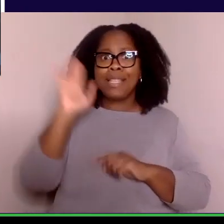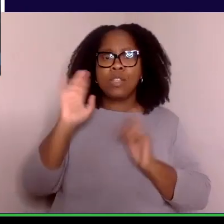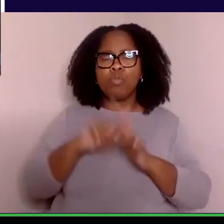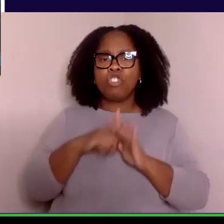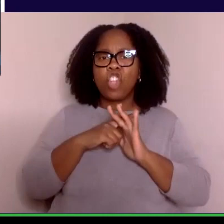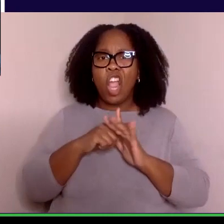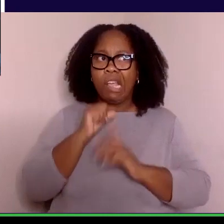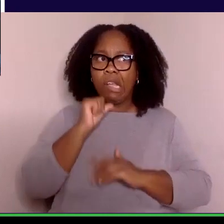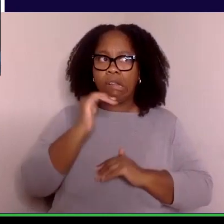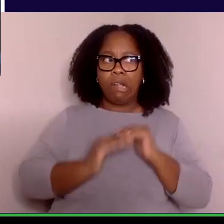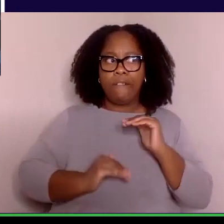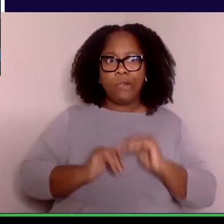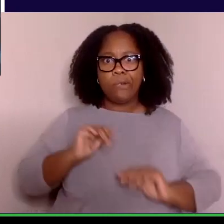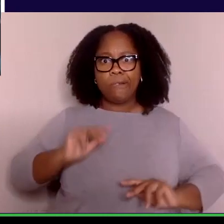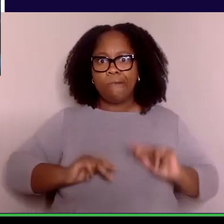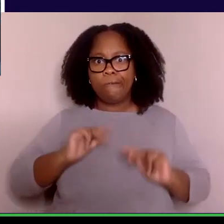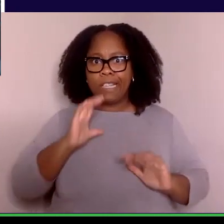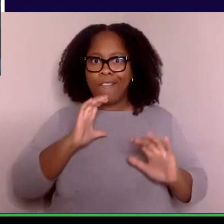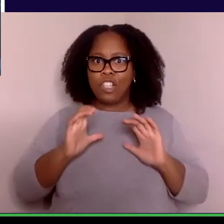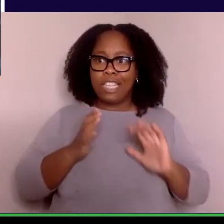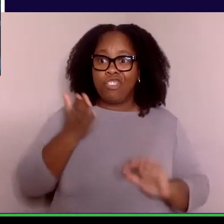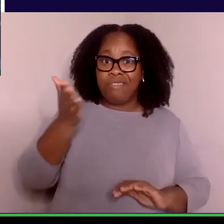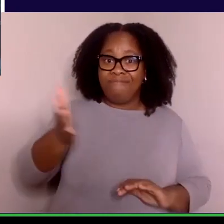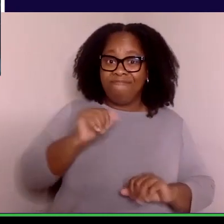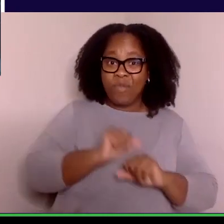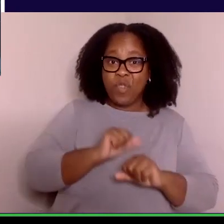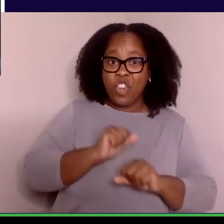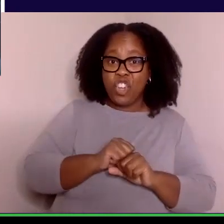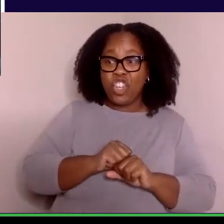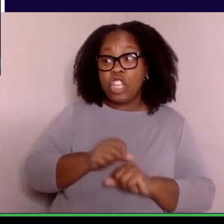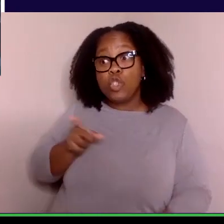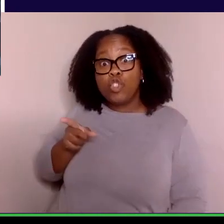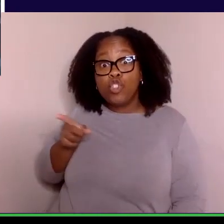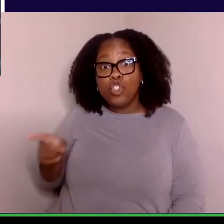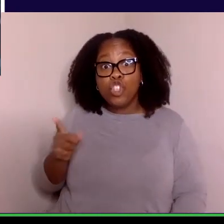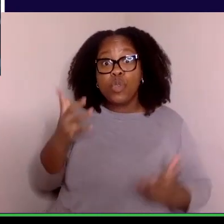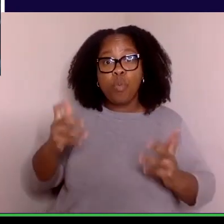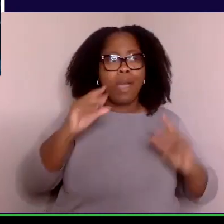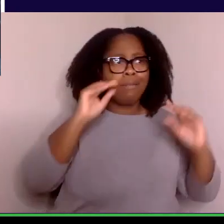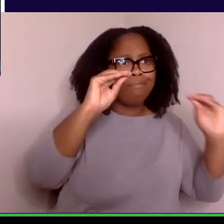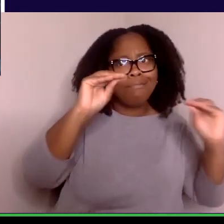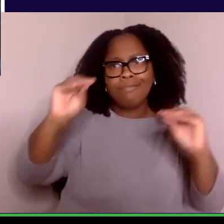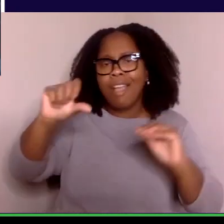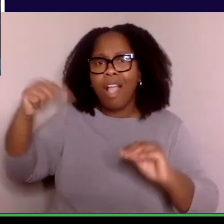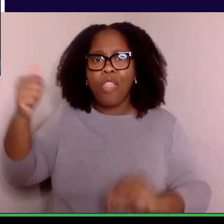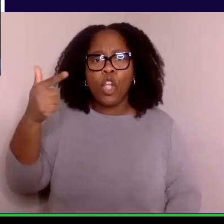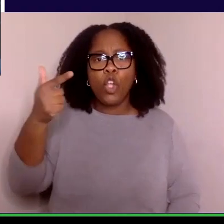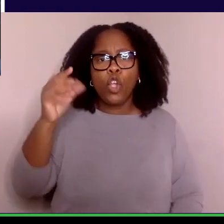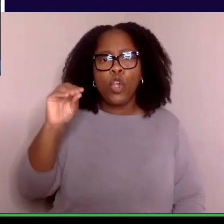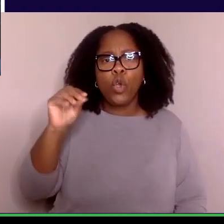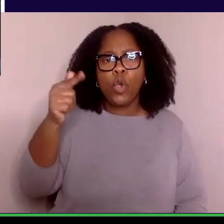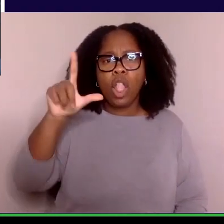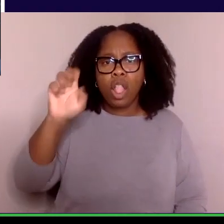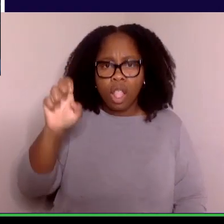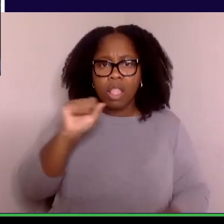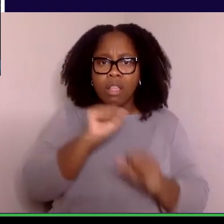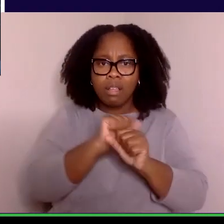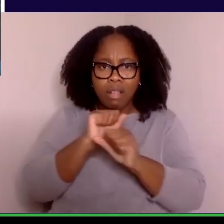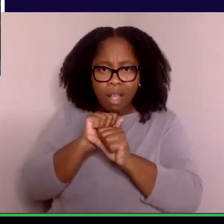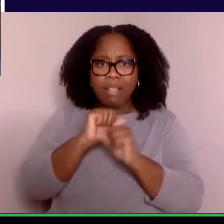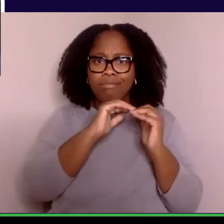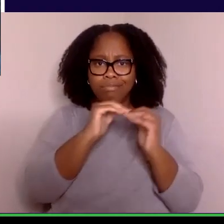at work, and she wanted to help educate her Google colleagues and foster greater